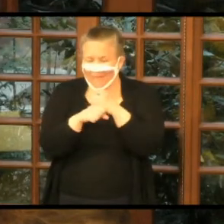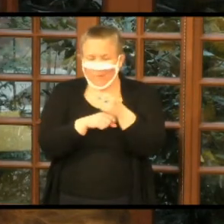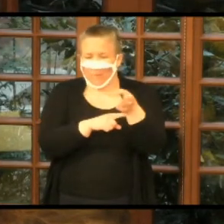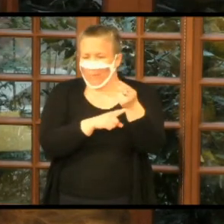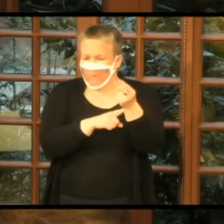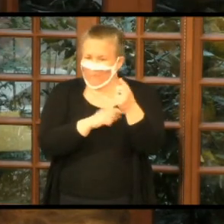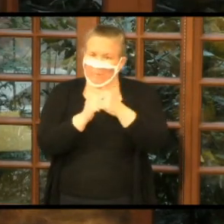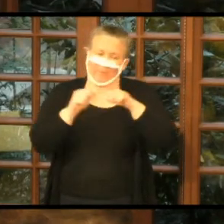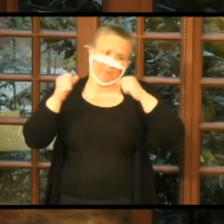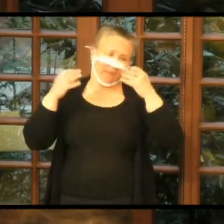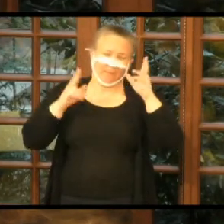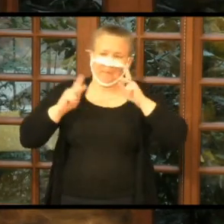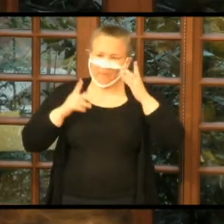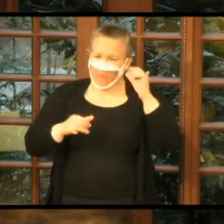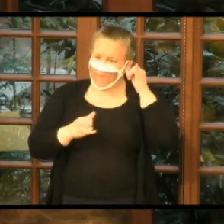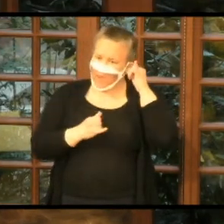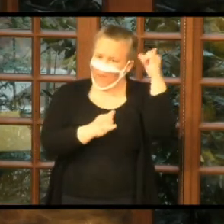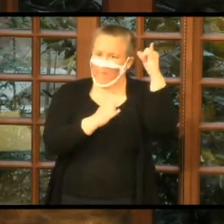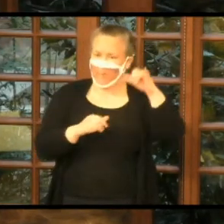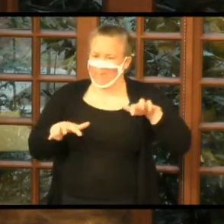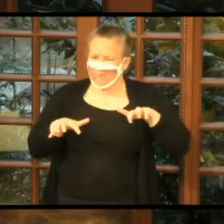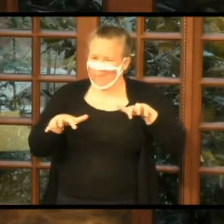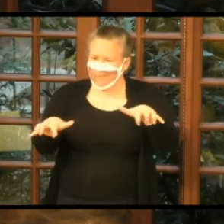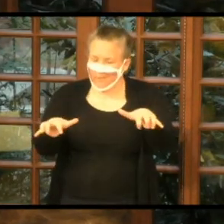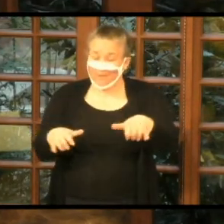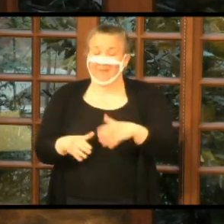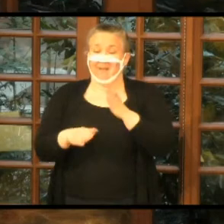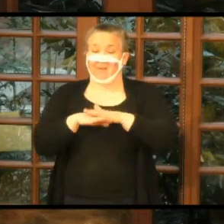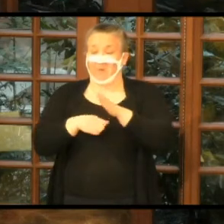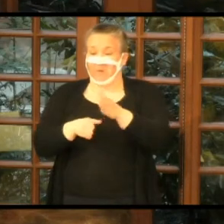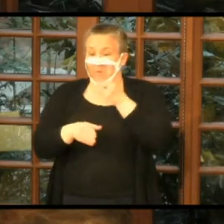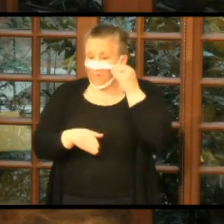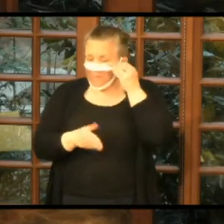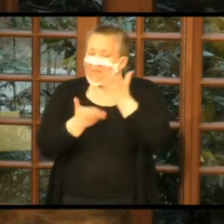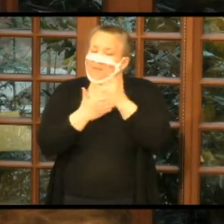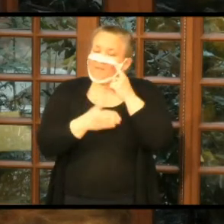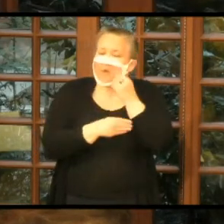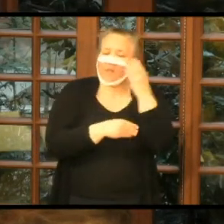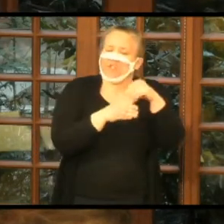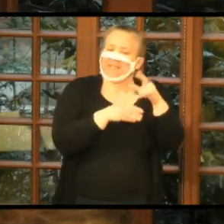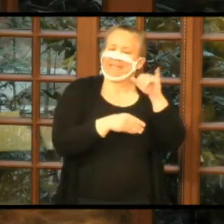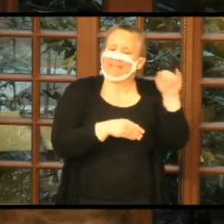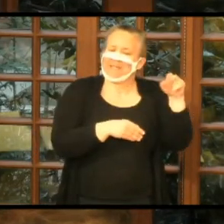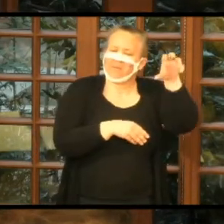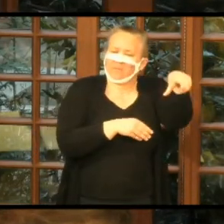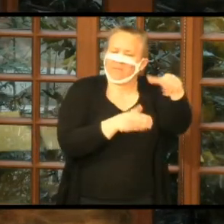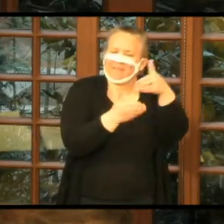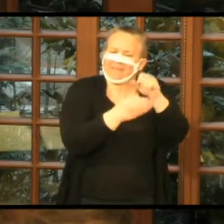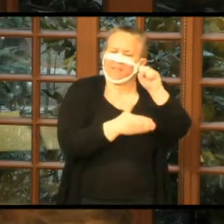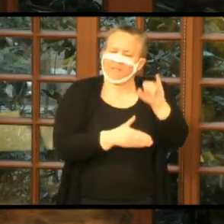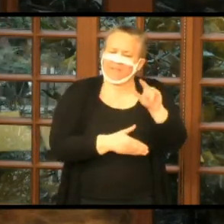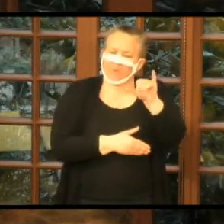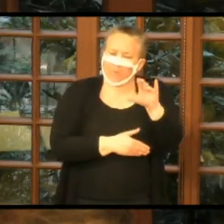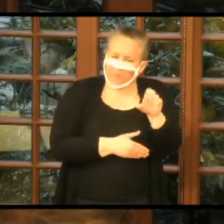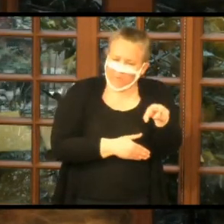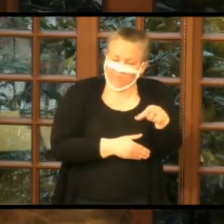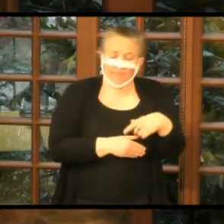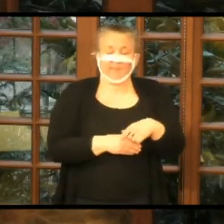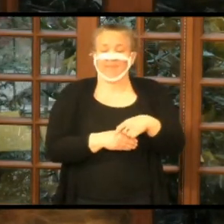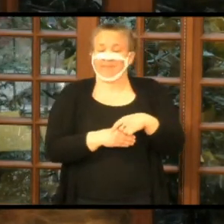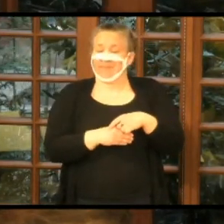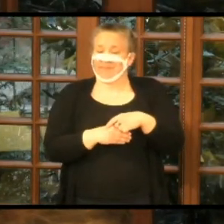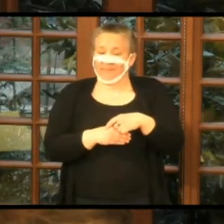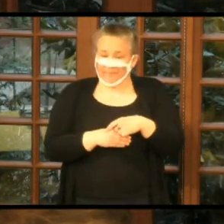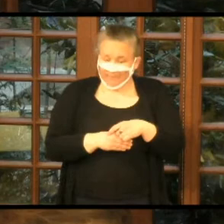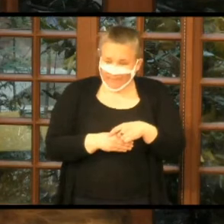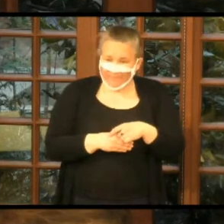honeymooners. On the way home, they stopped for lunch at a little inn somewhere near Syracuse. As soon as they crossed